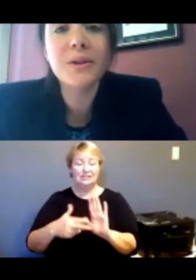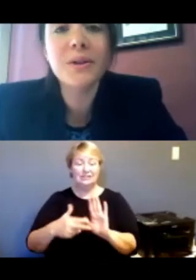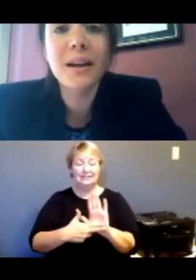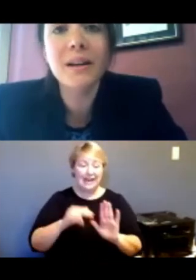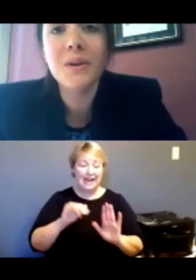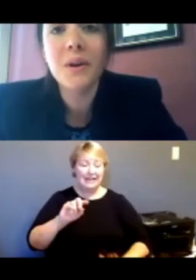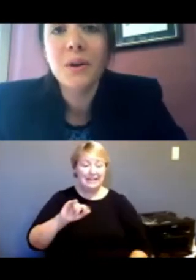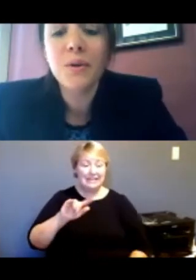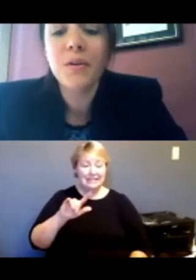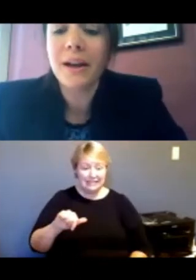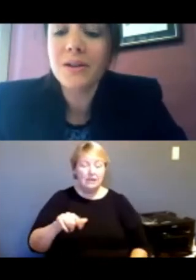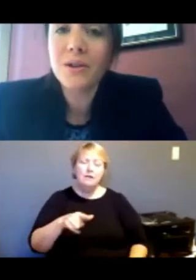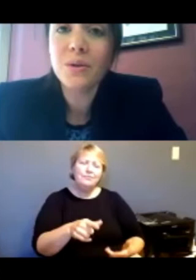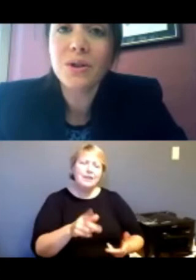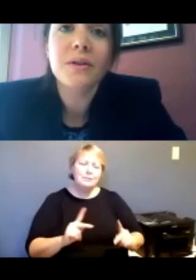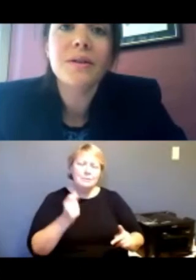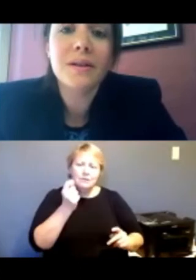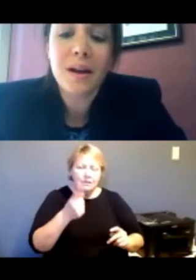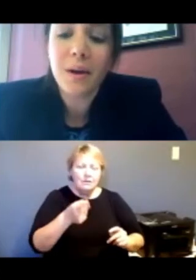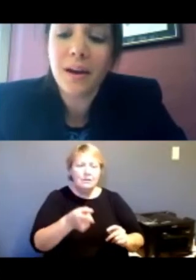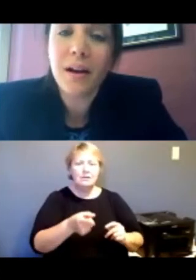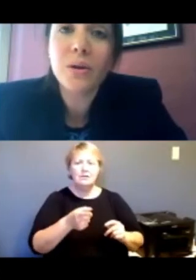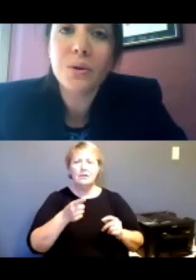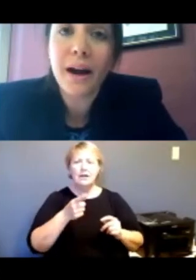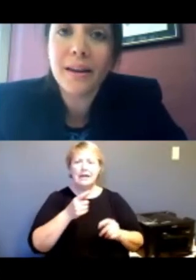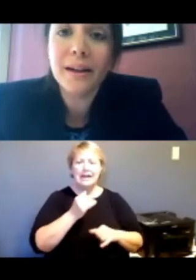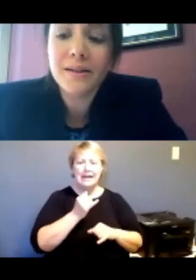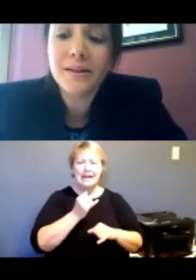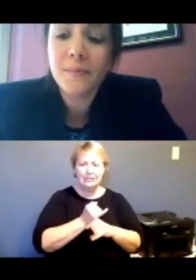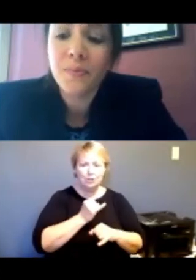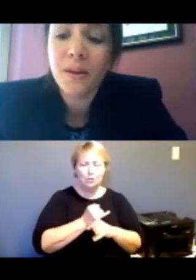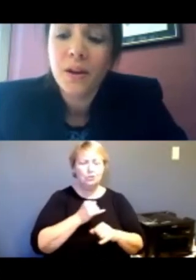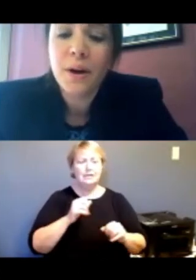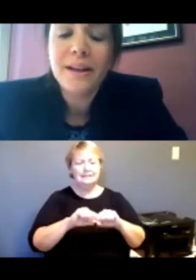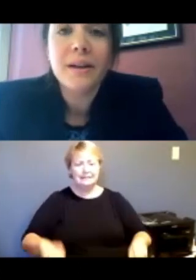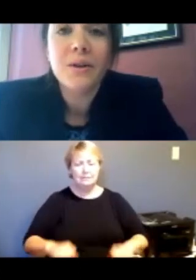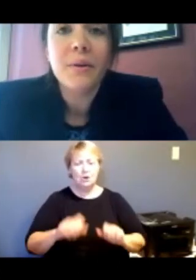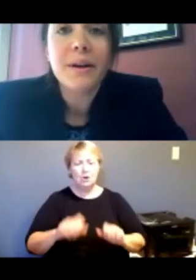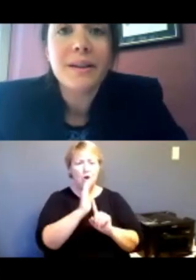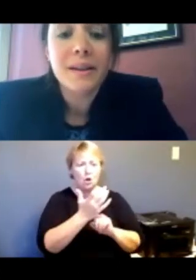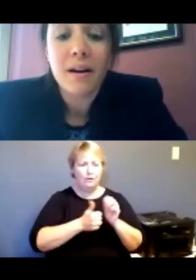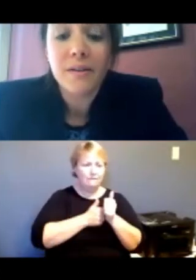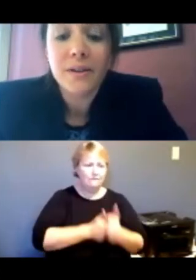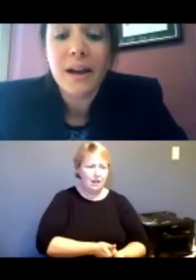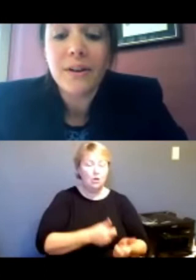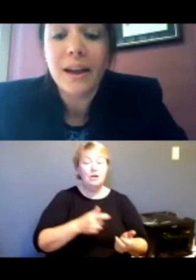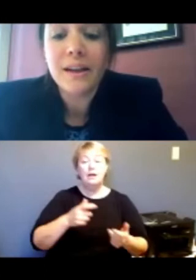understandings driven by institutional, systemic, and cultural guidelines. Trainees entering residency are often navigating systems